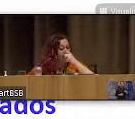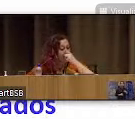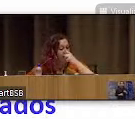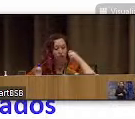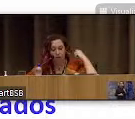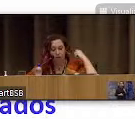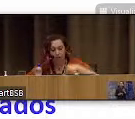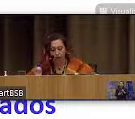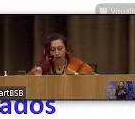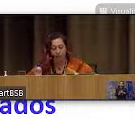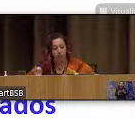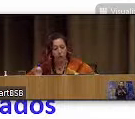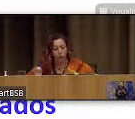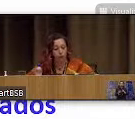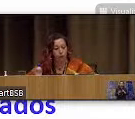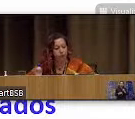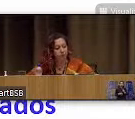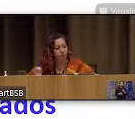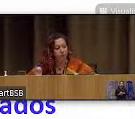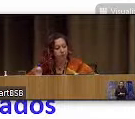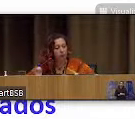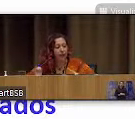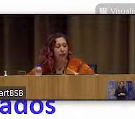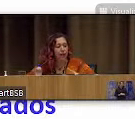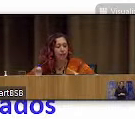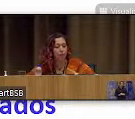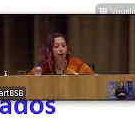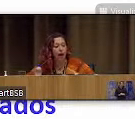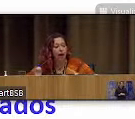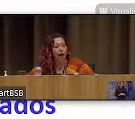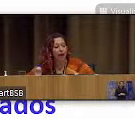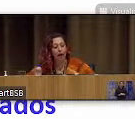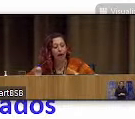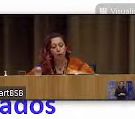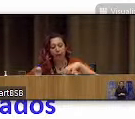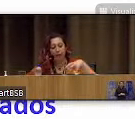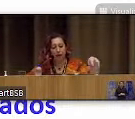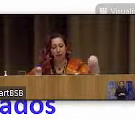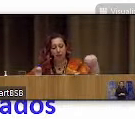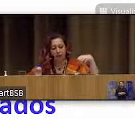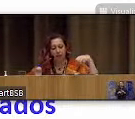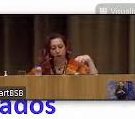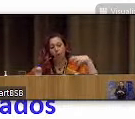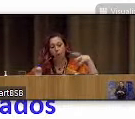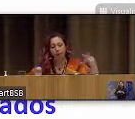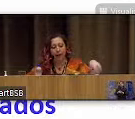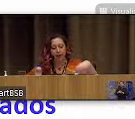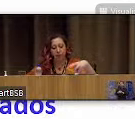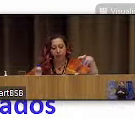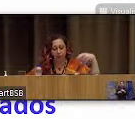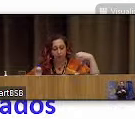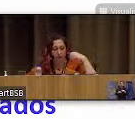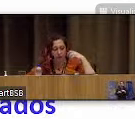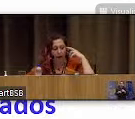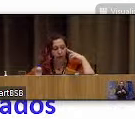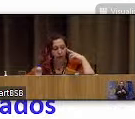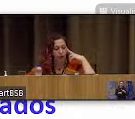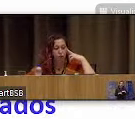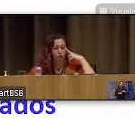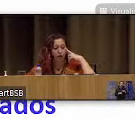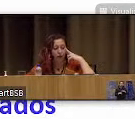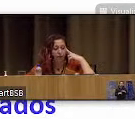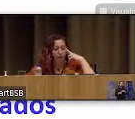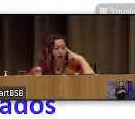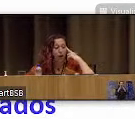women were in their 36th week of pregnancy, and about the comorbidities